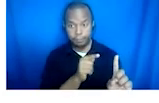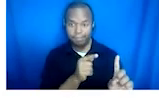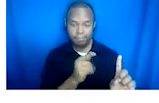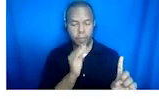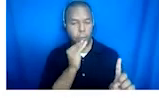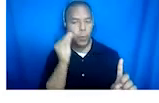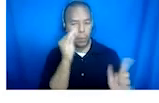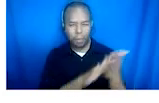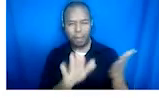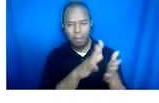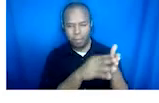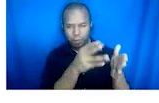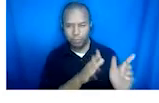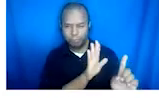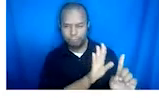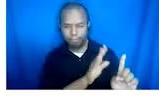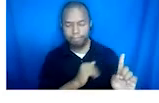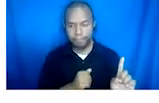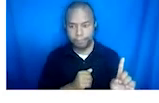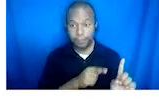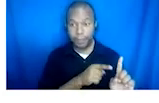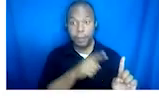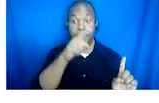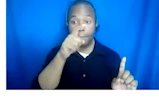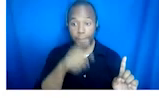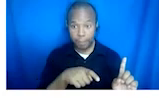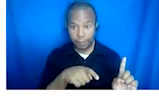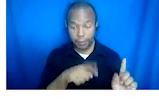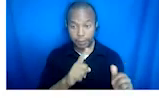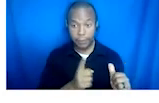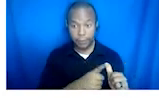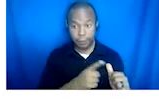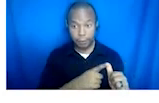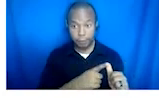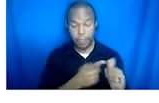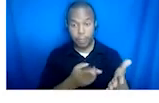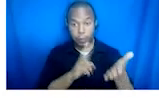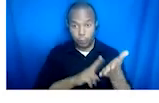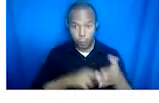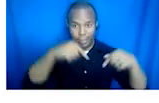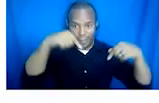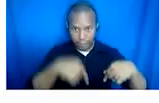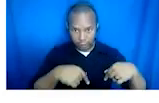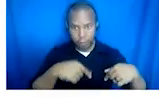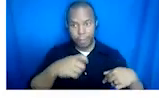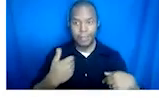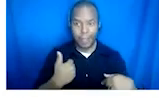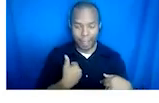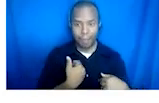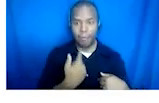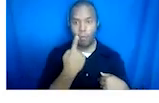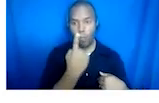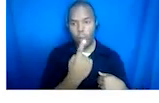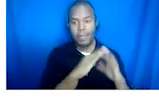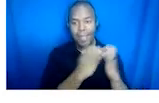student, they have to be enrolled at our home college and have a course here before they can